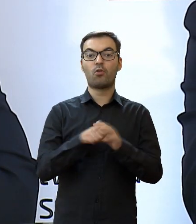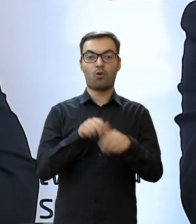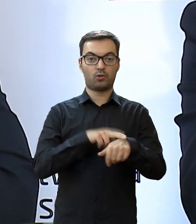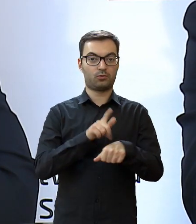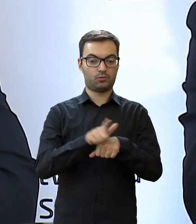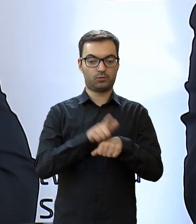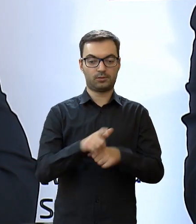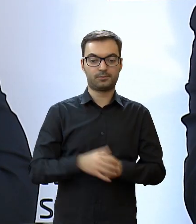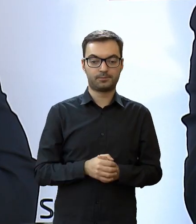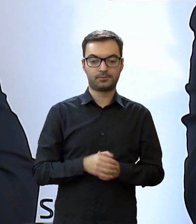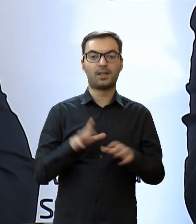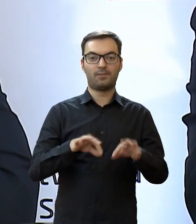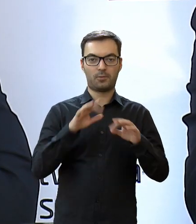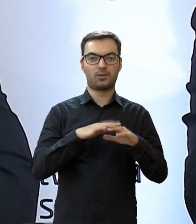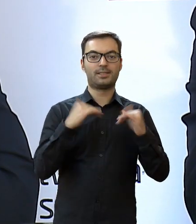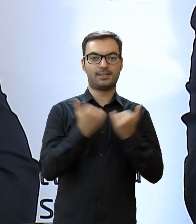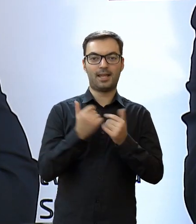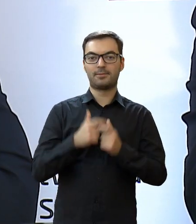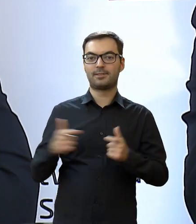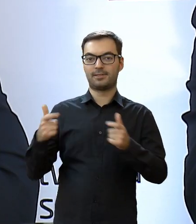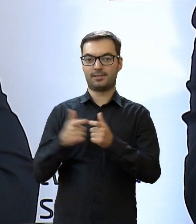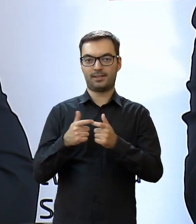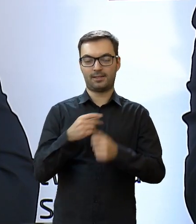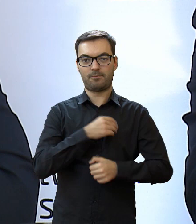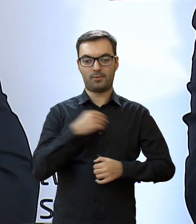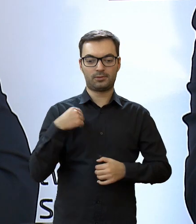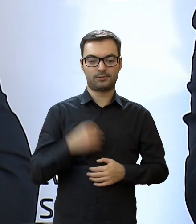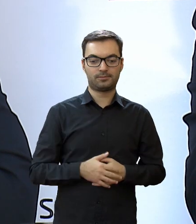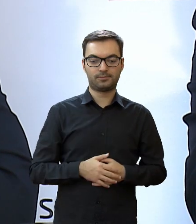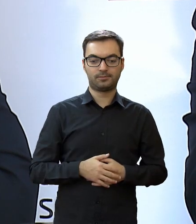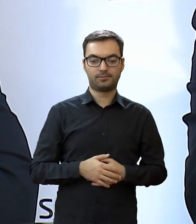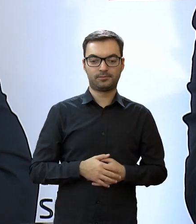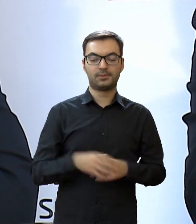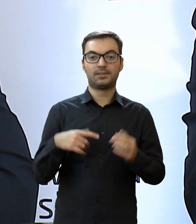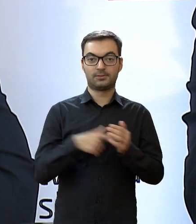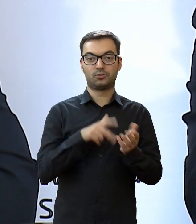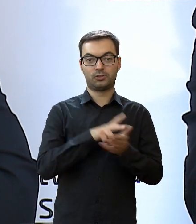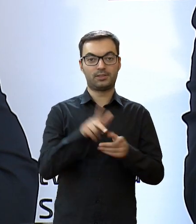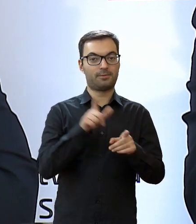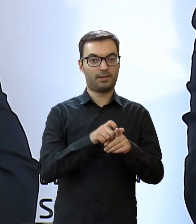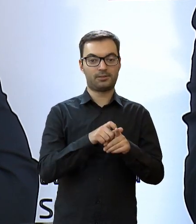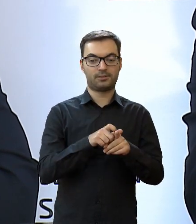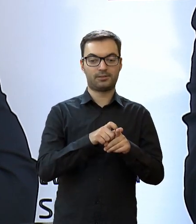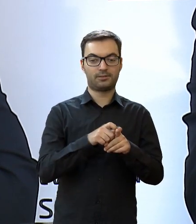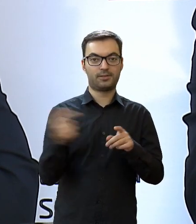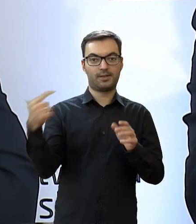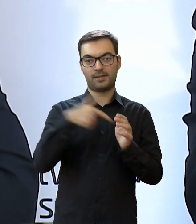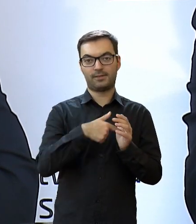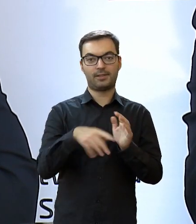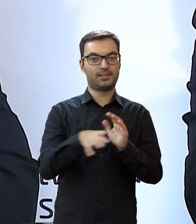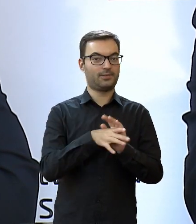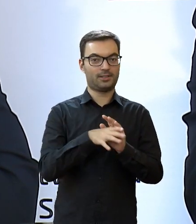Now I would like to present you with the information concerning the number of voters who